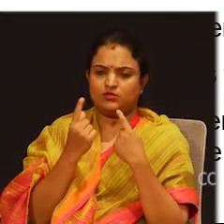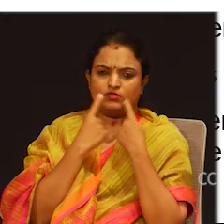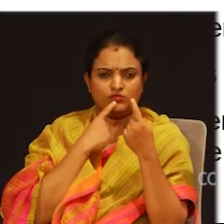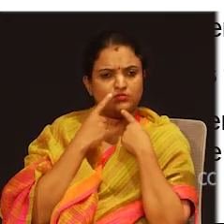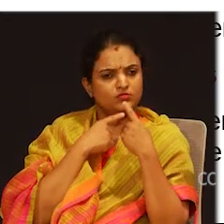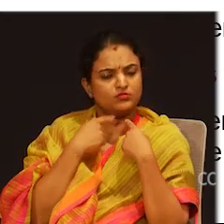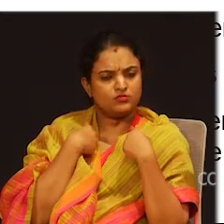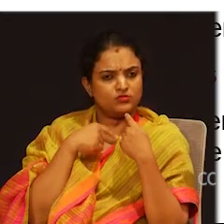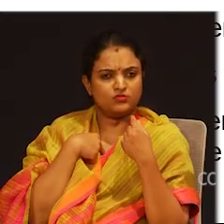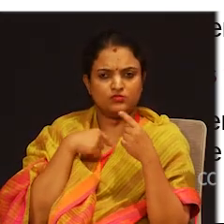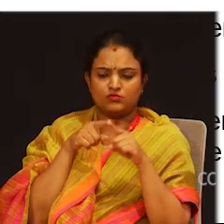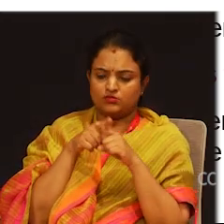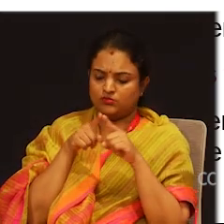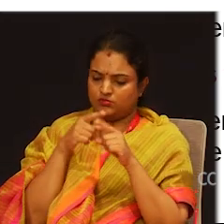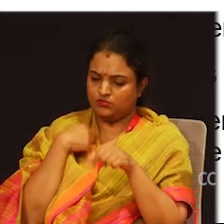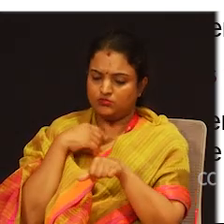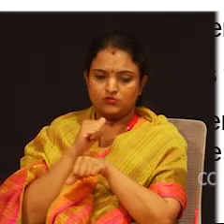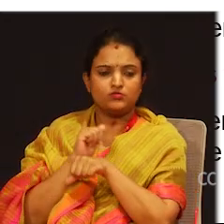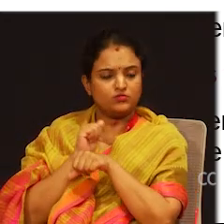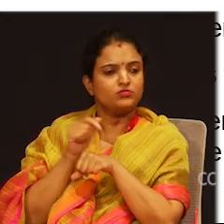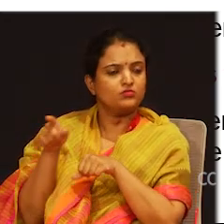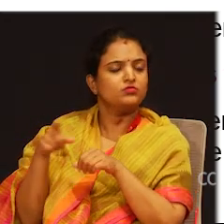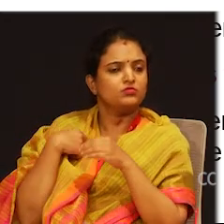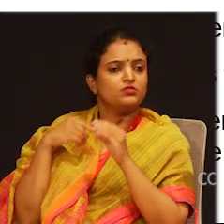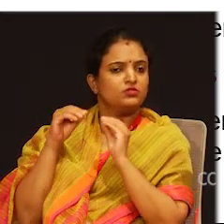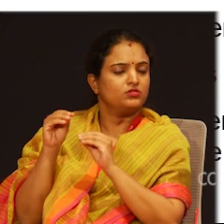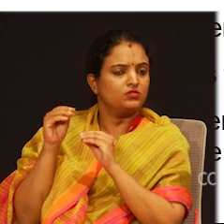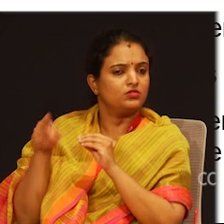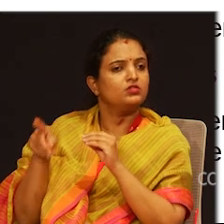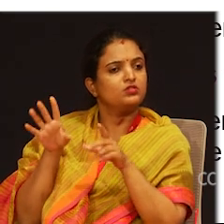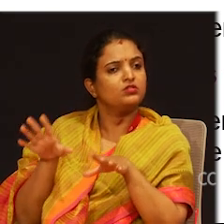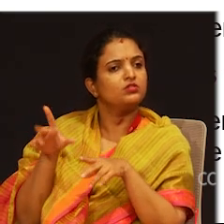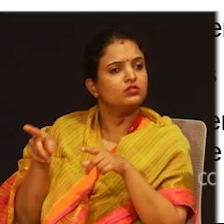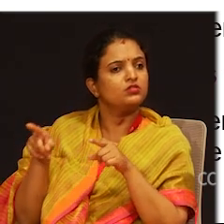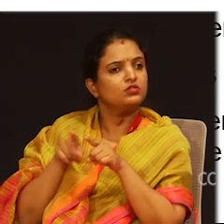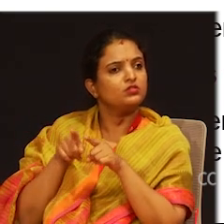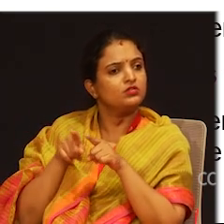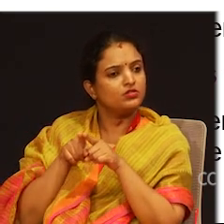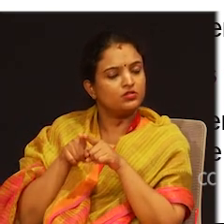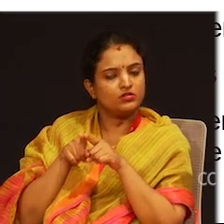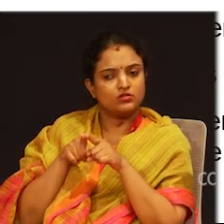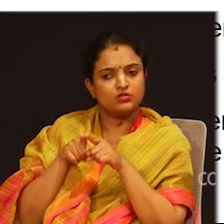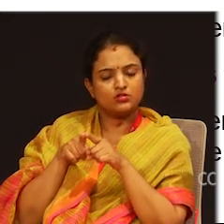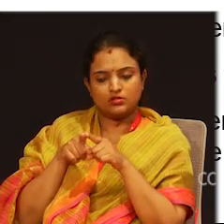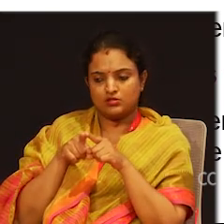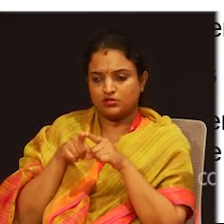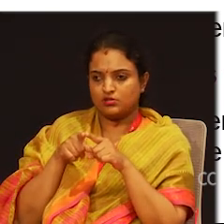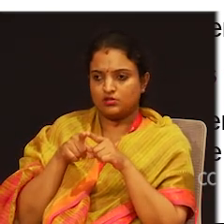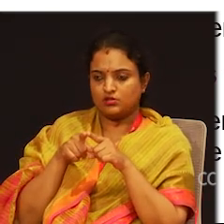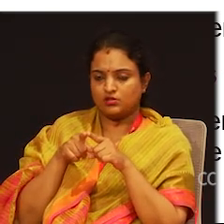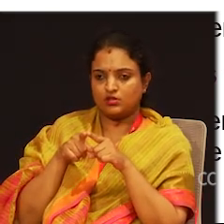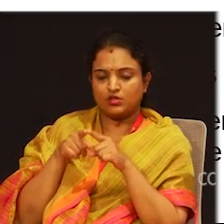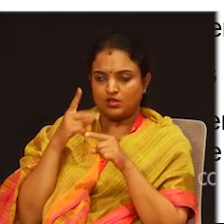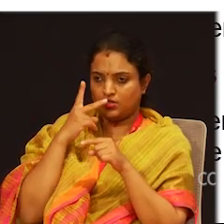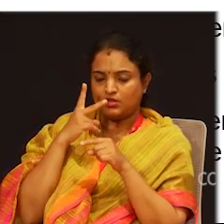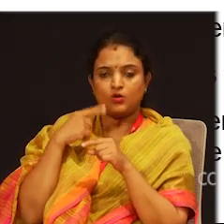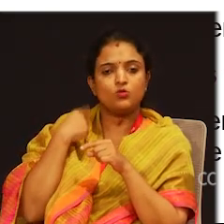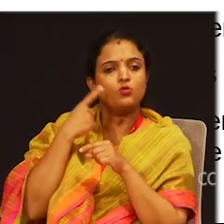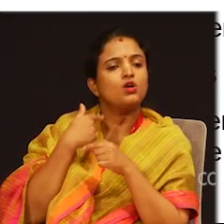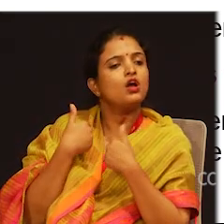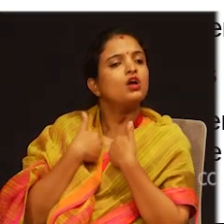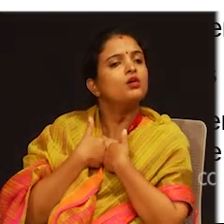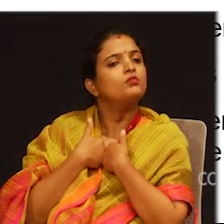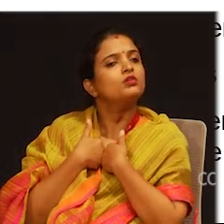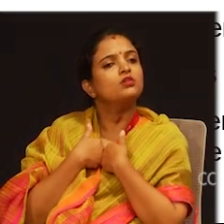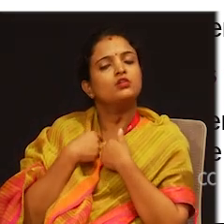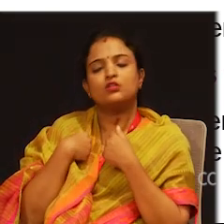about, I am working on my child, whom I know has remaining sight. So who am I to